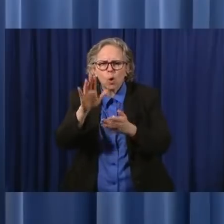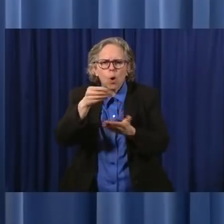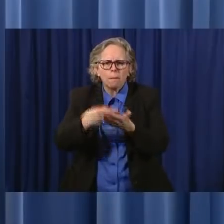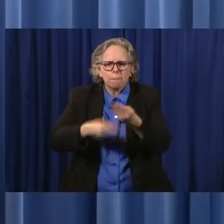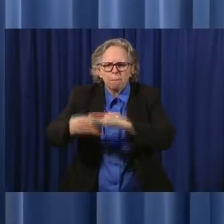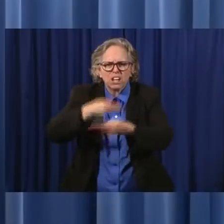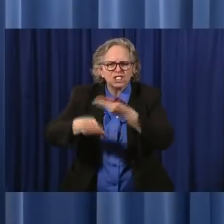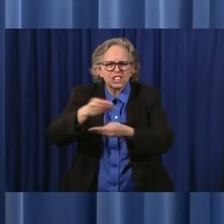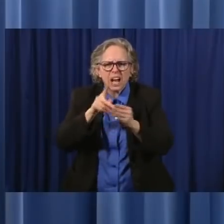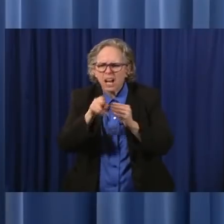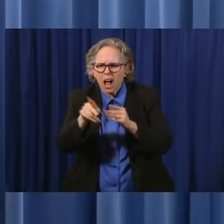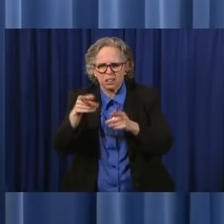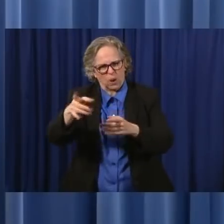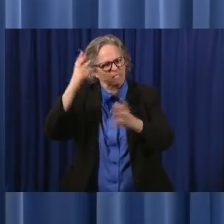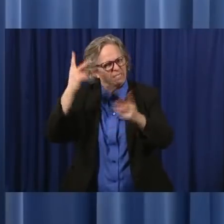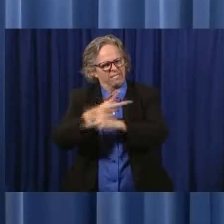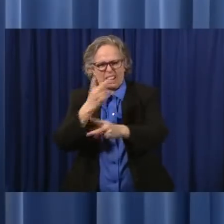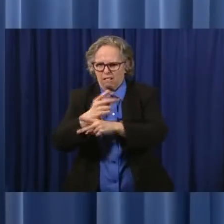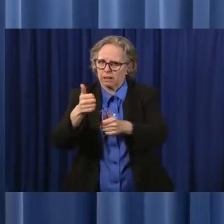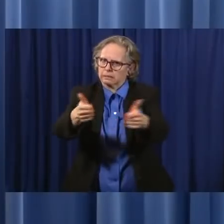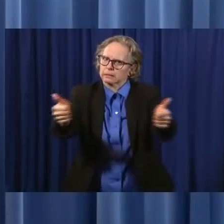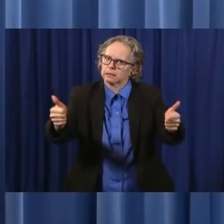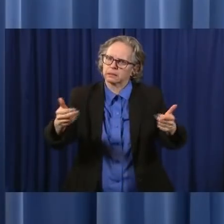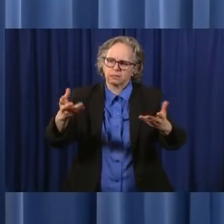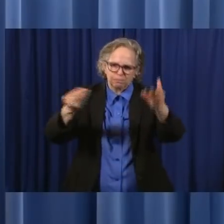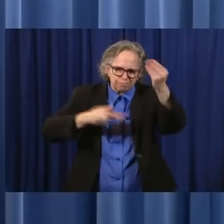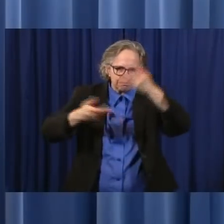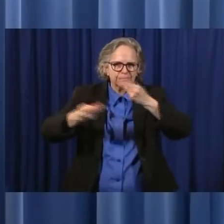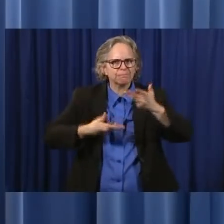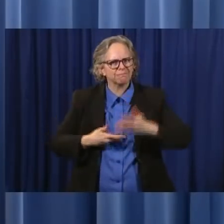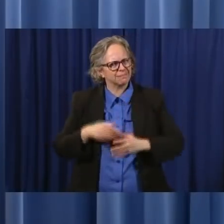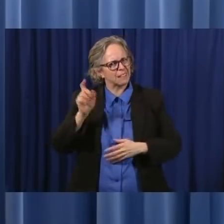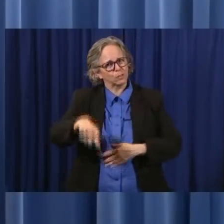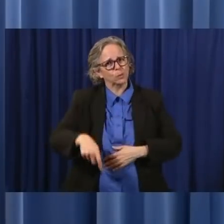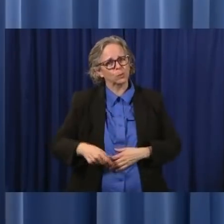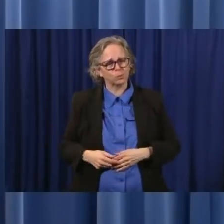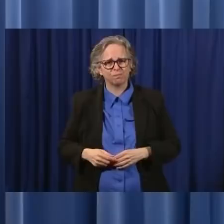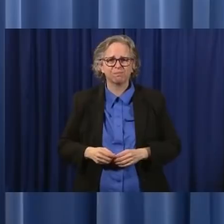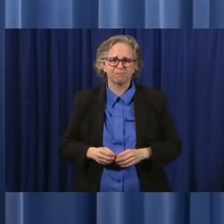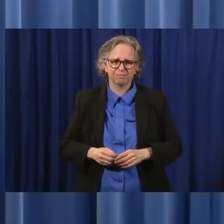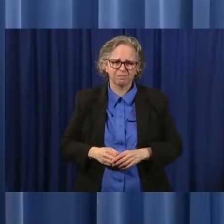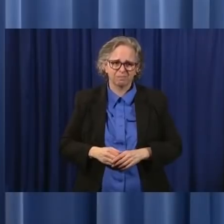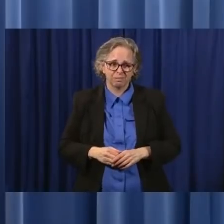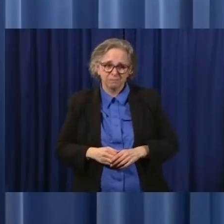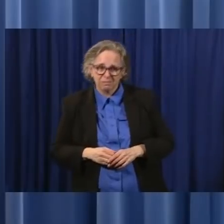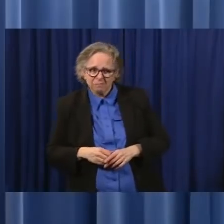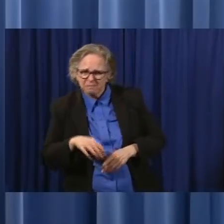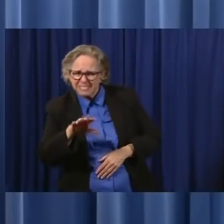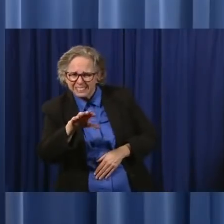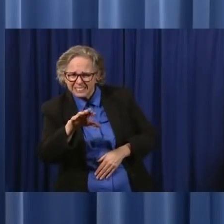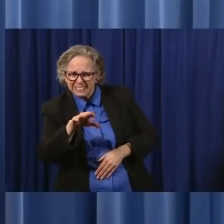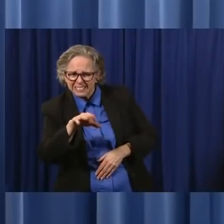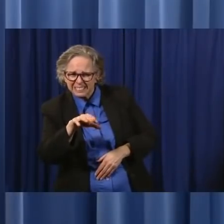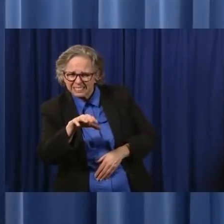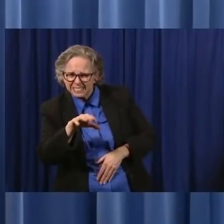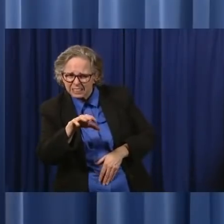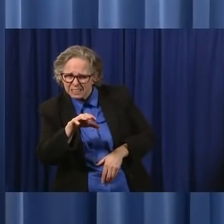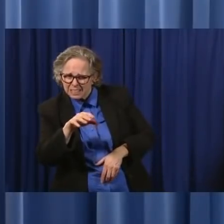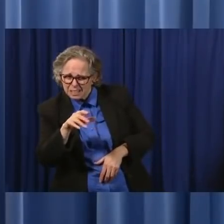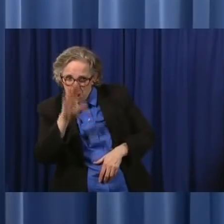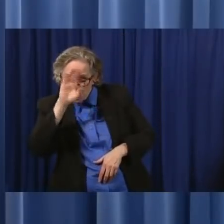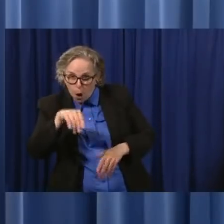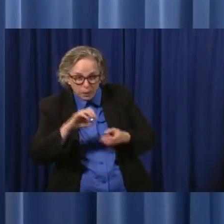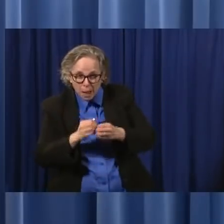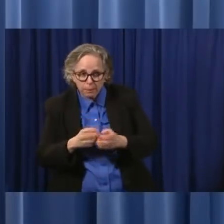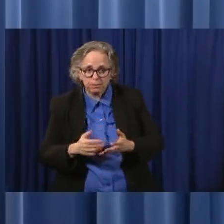obtain some additional dollars to deal with this deficit. Do you know when you'll put out that number of what kind We're charged with balancing the budget.